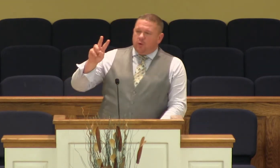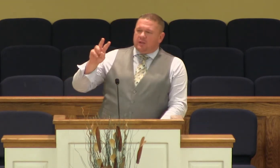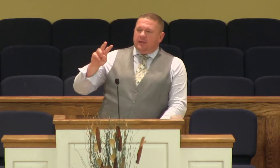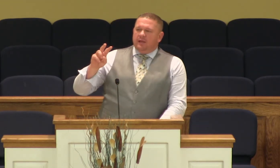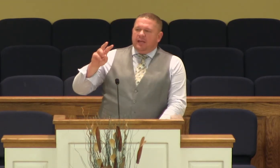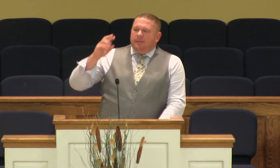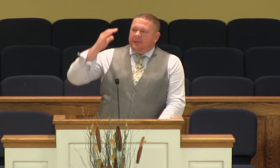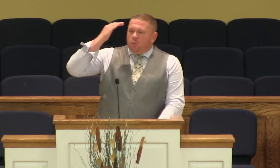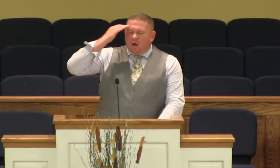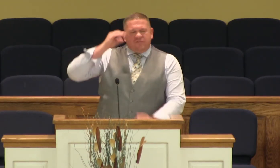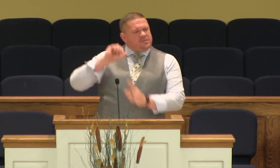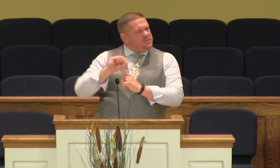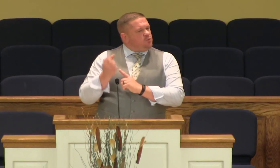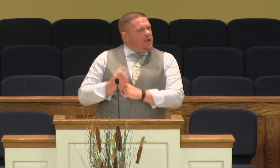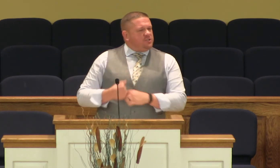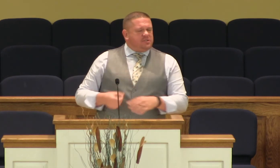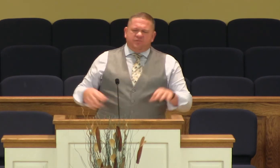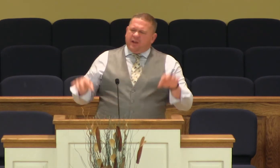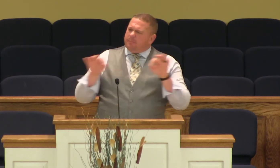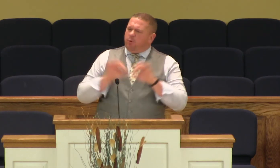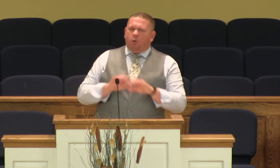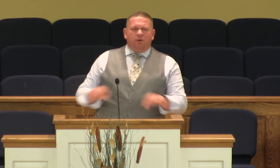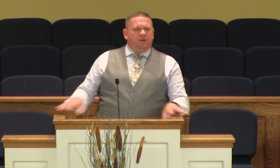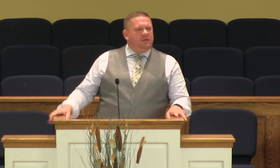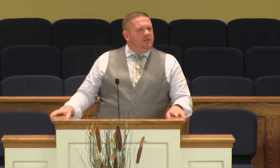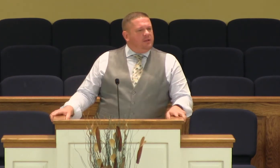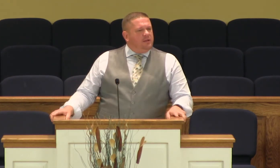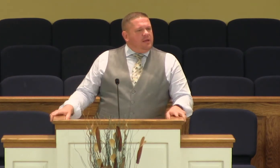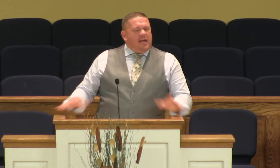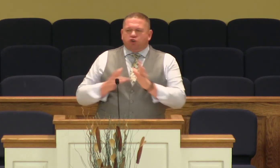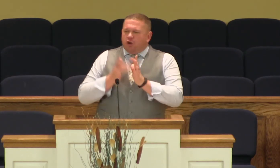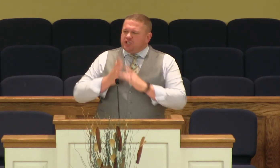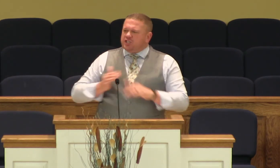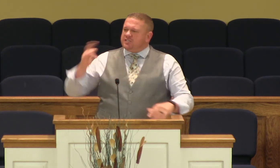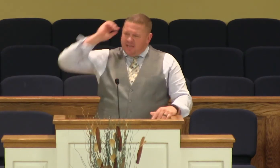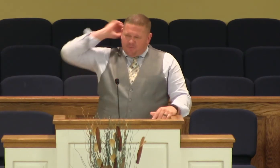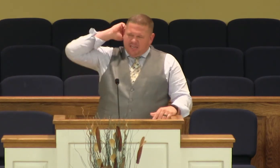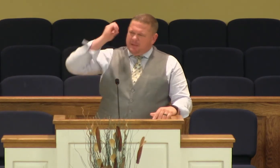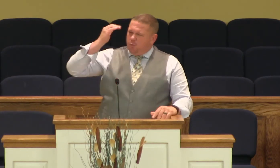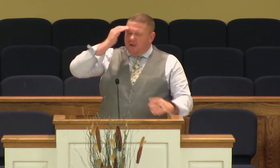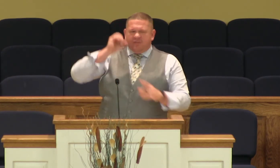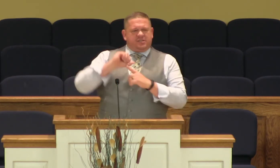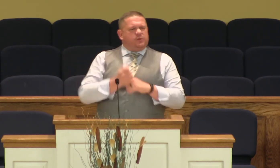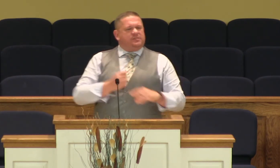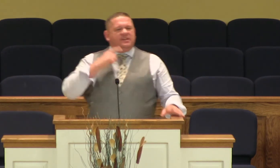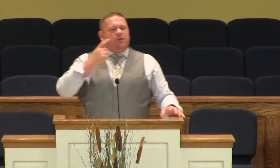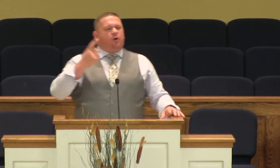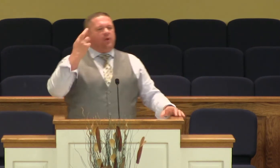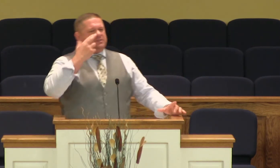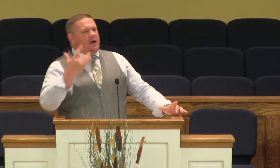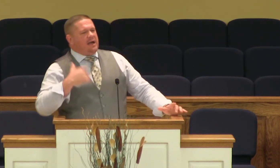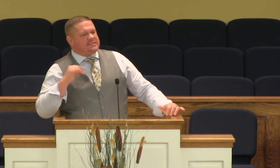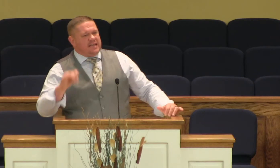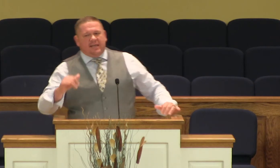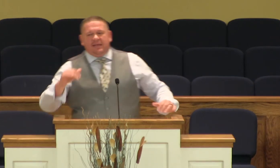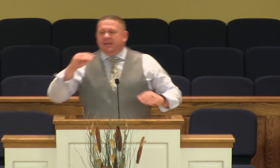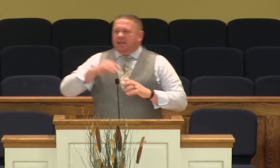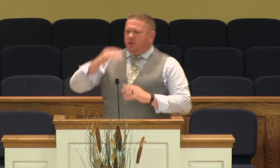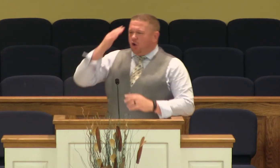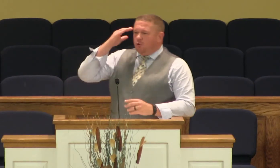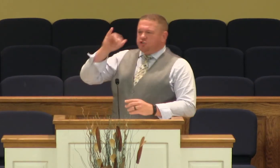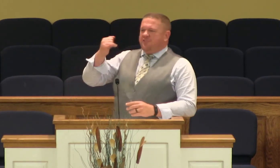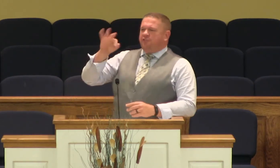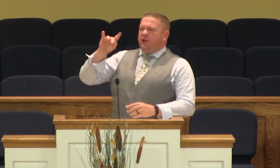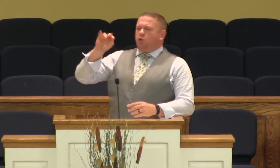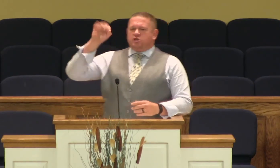two, real quickly, be aware of the situation. This is very important. As Christians today, we need to be aware of the situation. Let me tell you one reason why I stay in